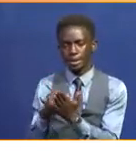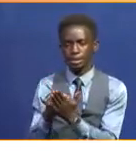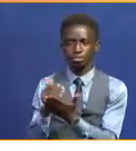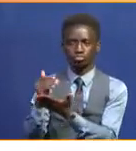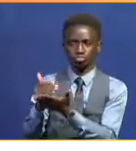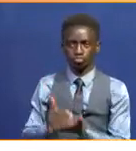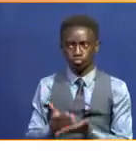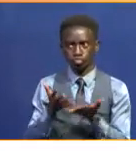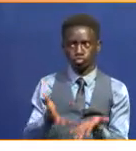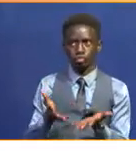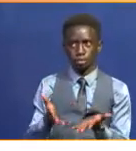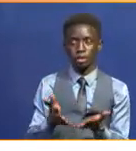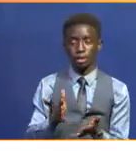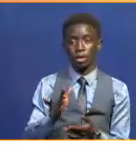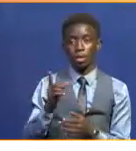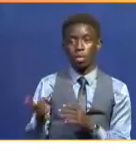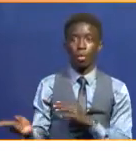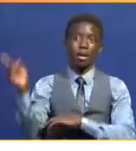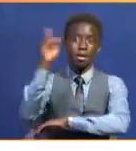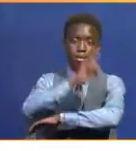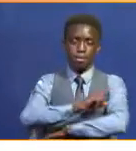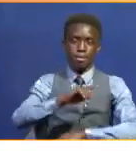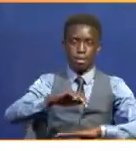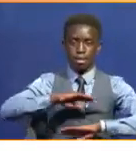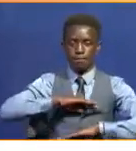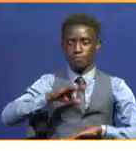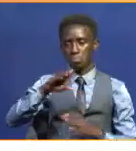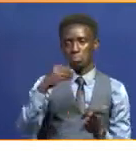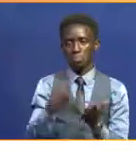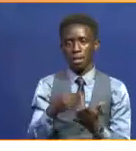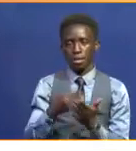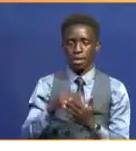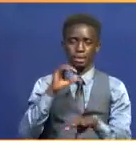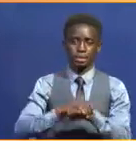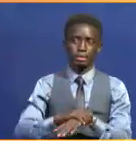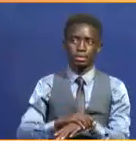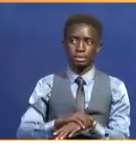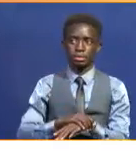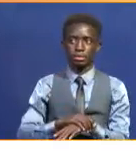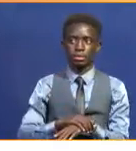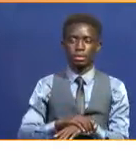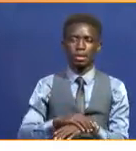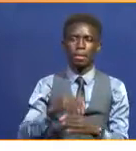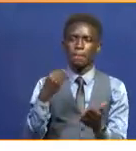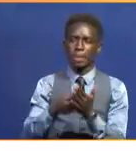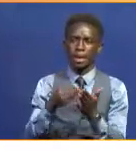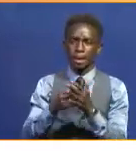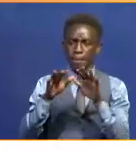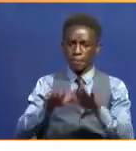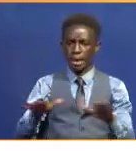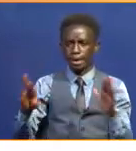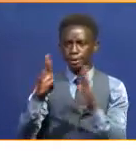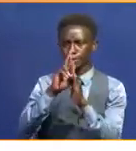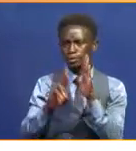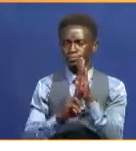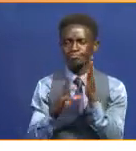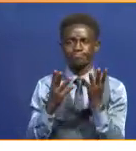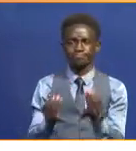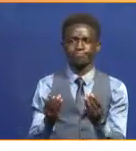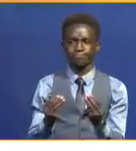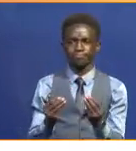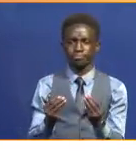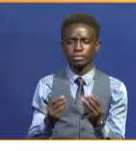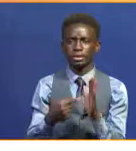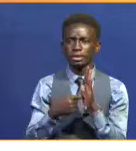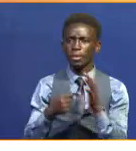in a day you'll probably have your money back mm-hmm. in your account. And the operations of the money market funds are very simple. Any actions you're doing,